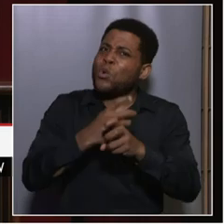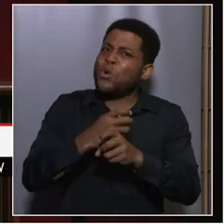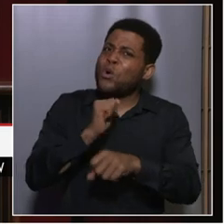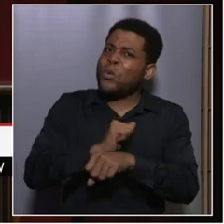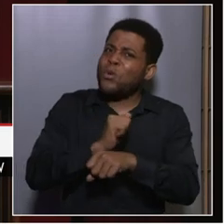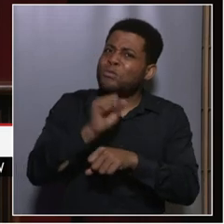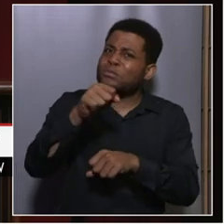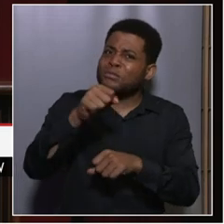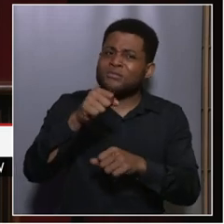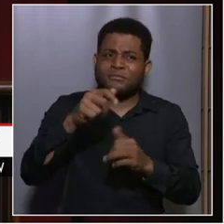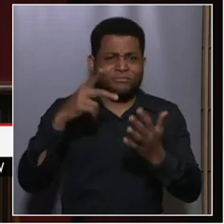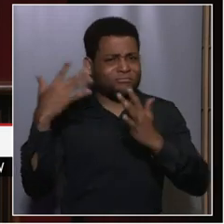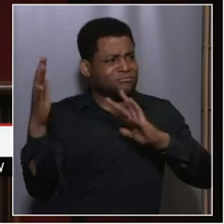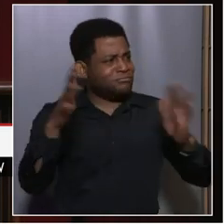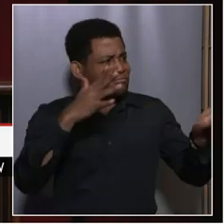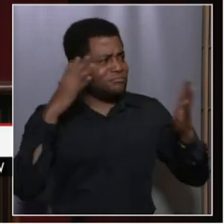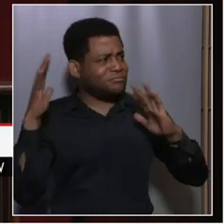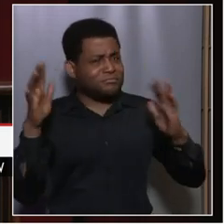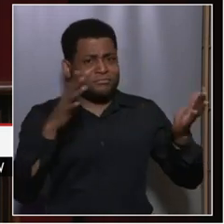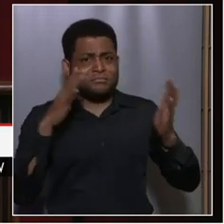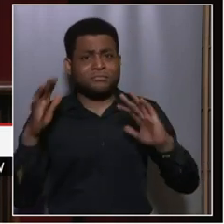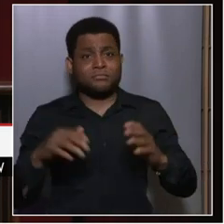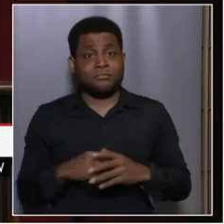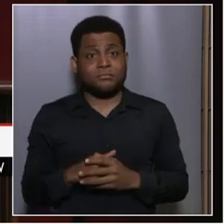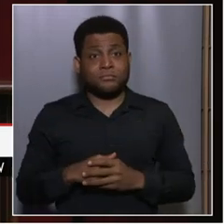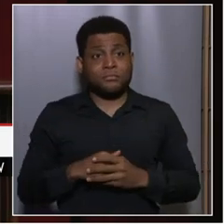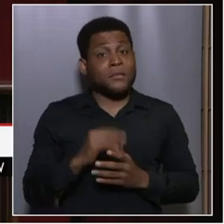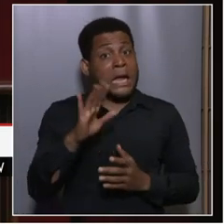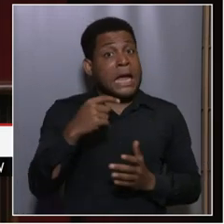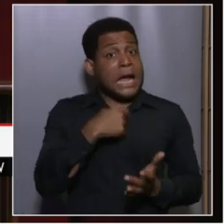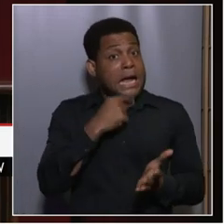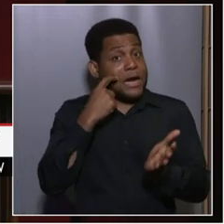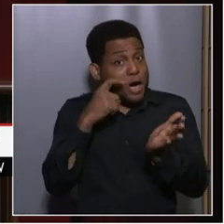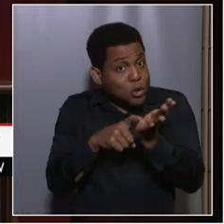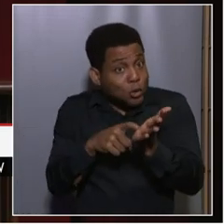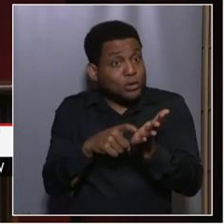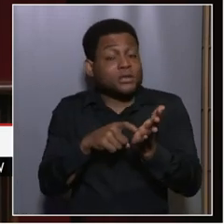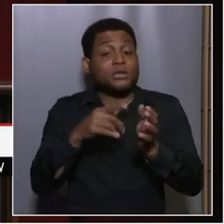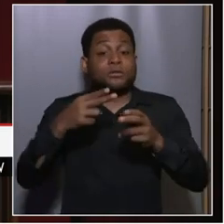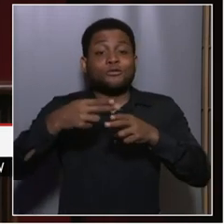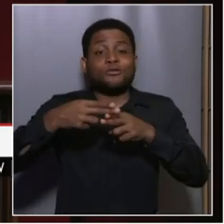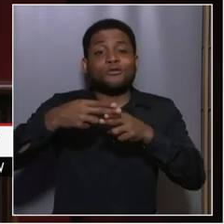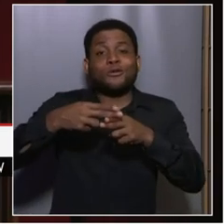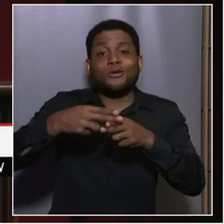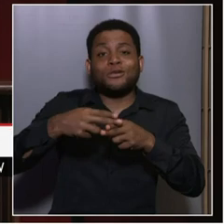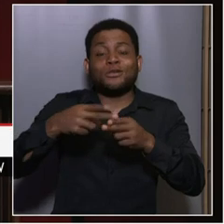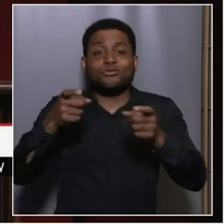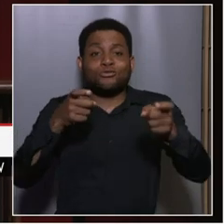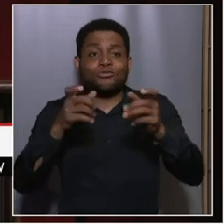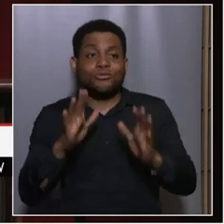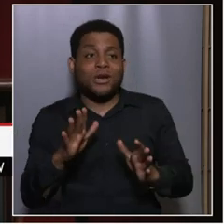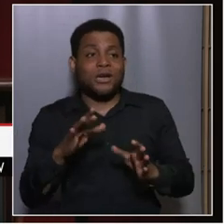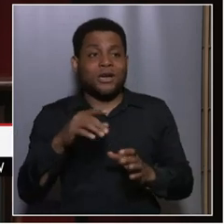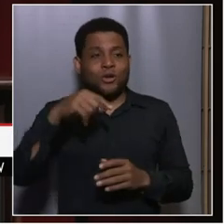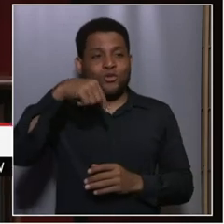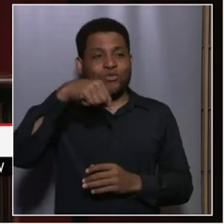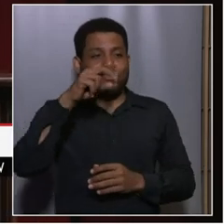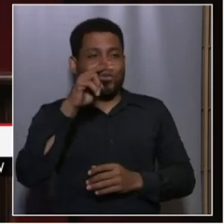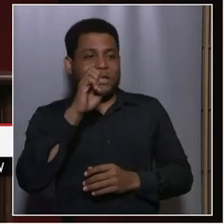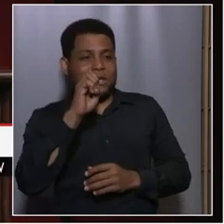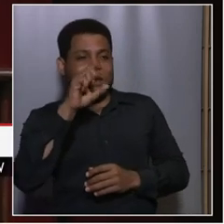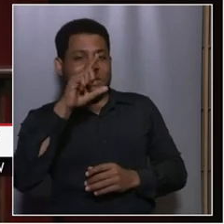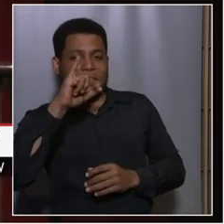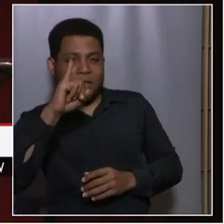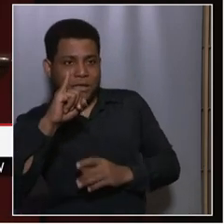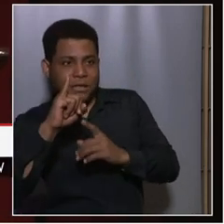I want to acknowledge Interim Director Quelly Sneed at the One's office, who I see in the front. Quelly, stand up so everybody can see you. I